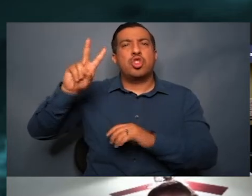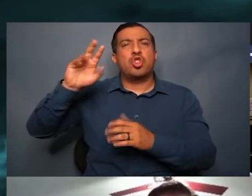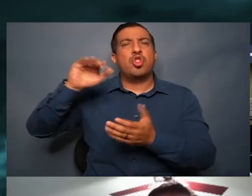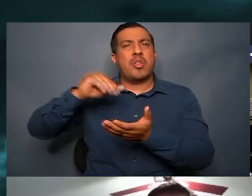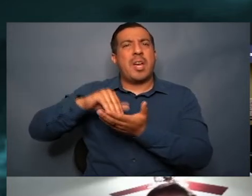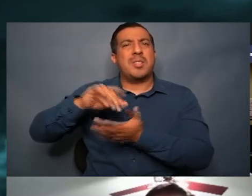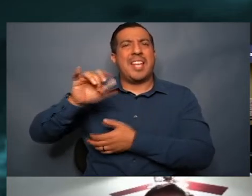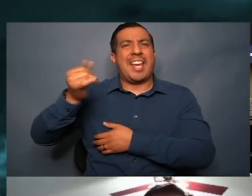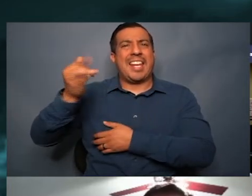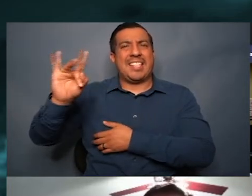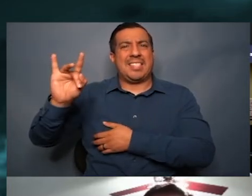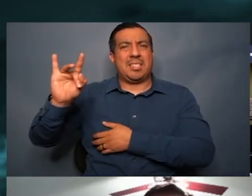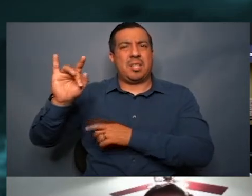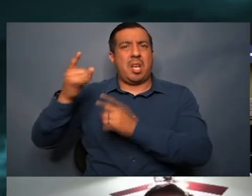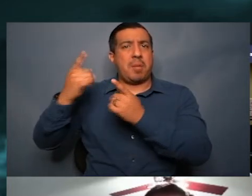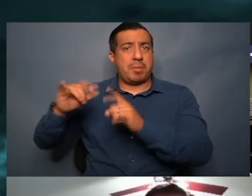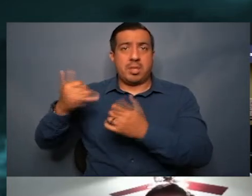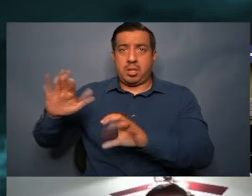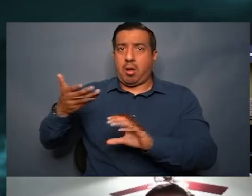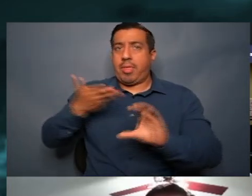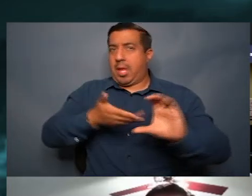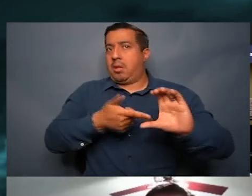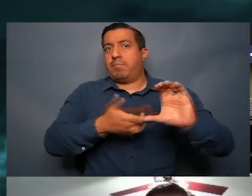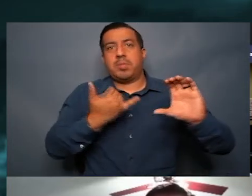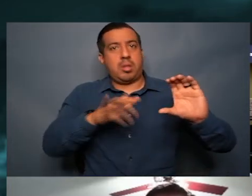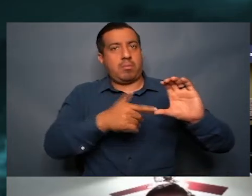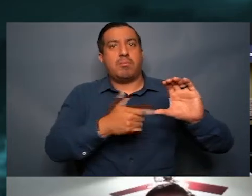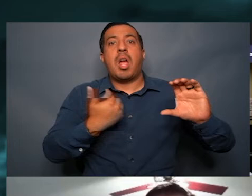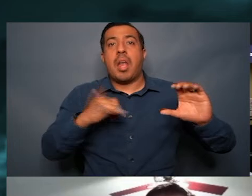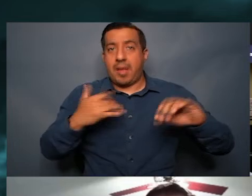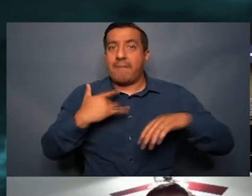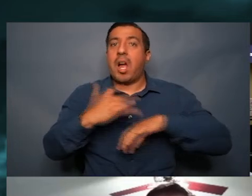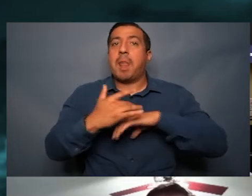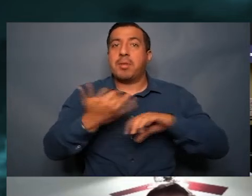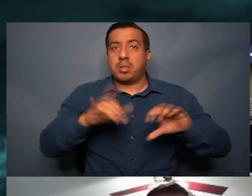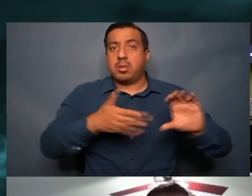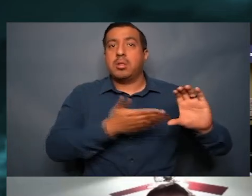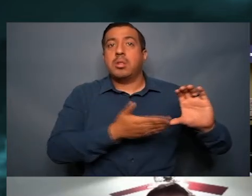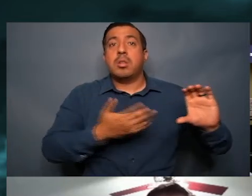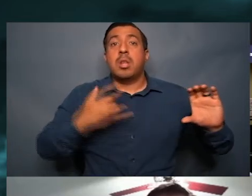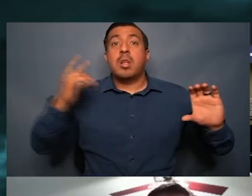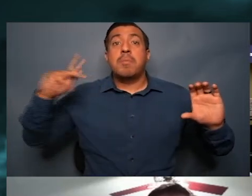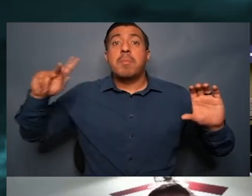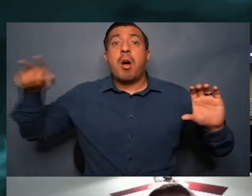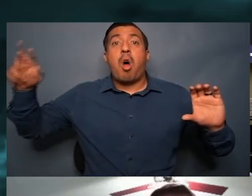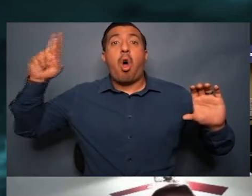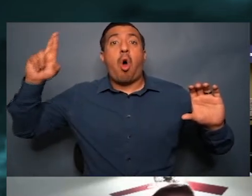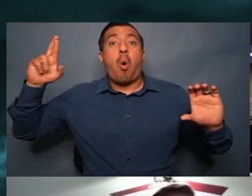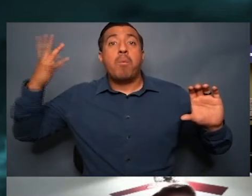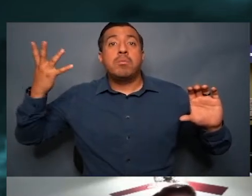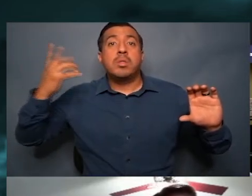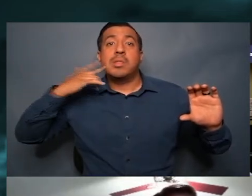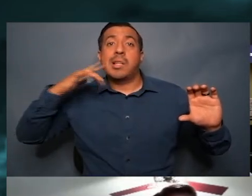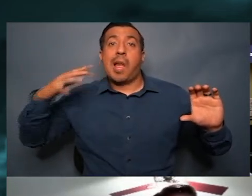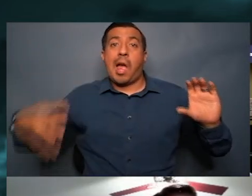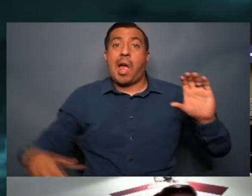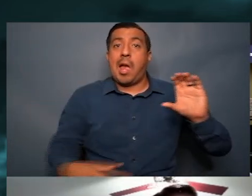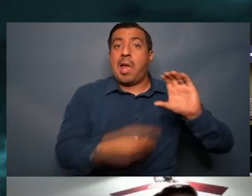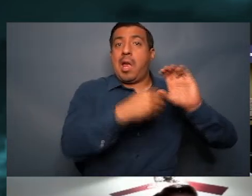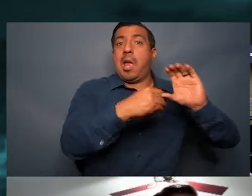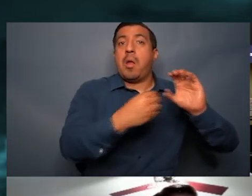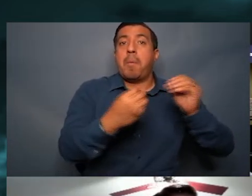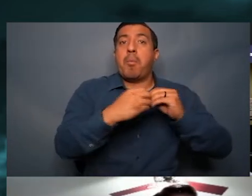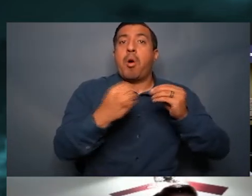2018 by voters is still there. It is available. We have that money. The hope was that additional